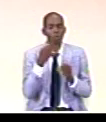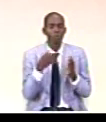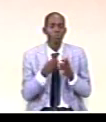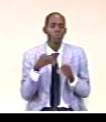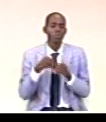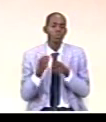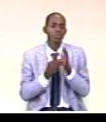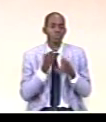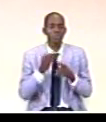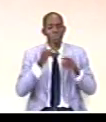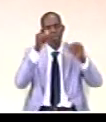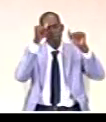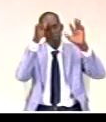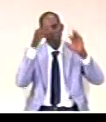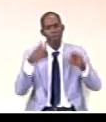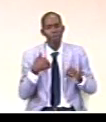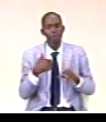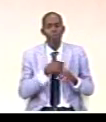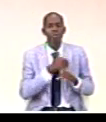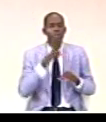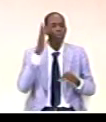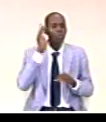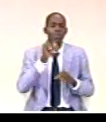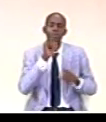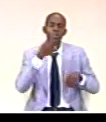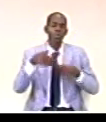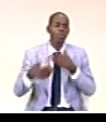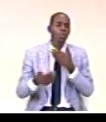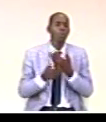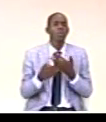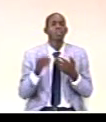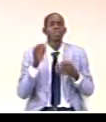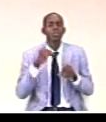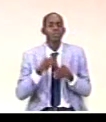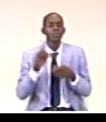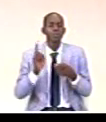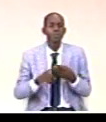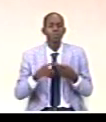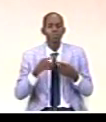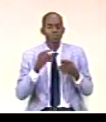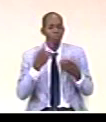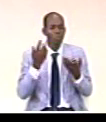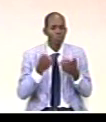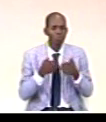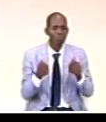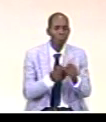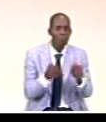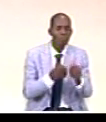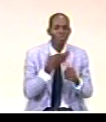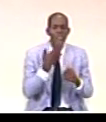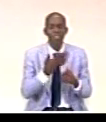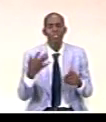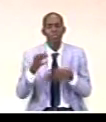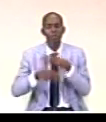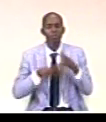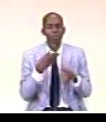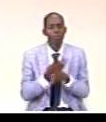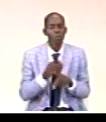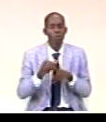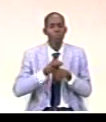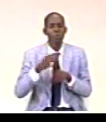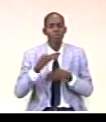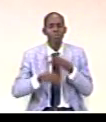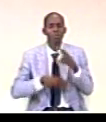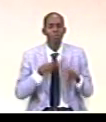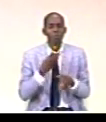go back to pursuing the traditions of men that will not save anybody, to pursuing the practice of the world that will not